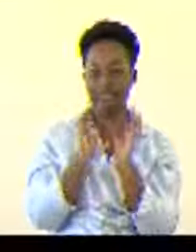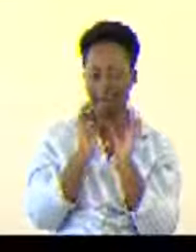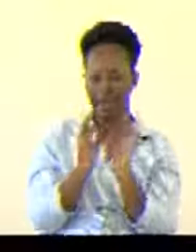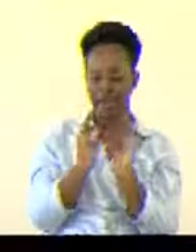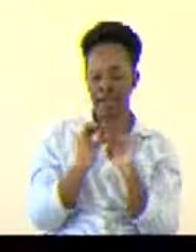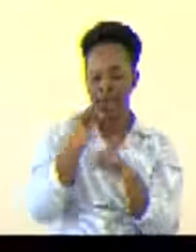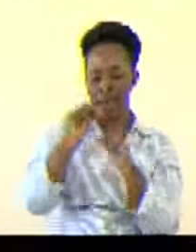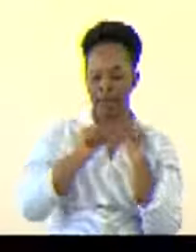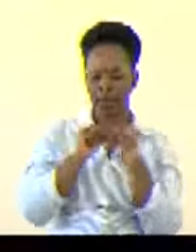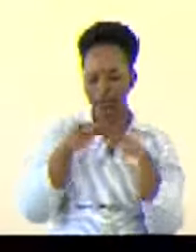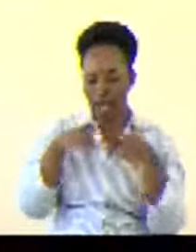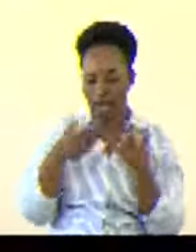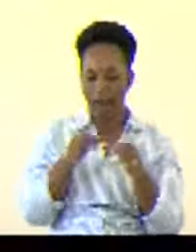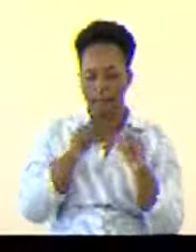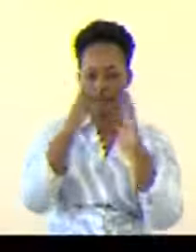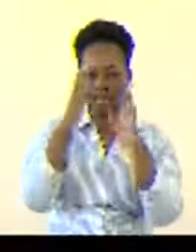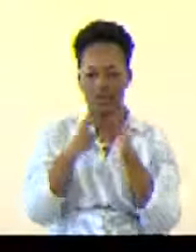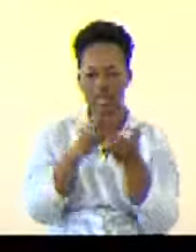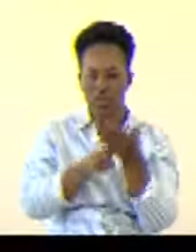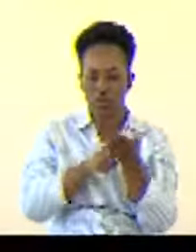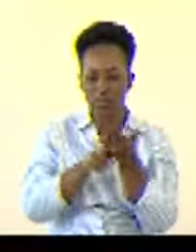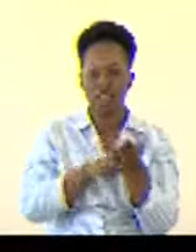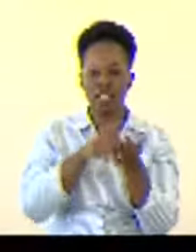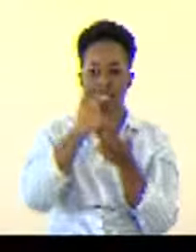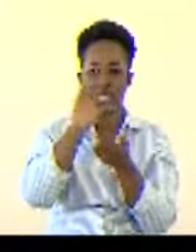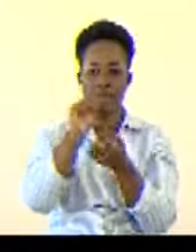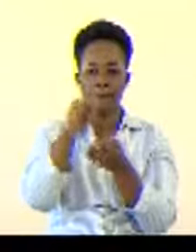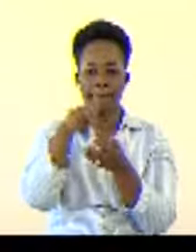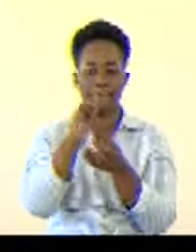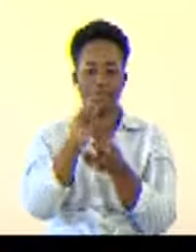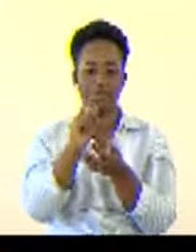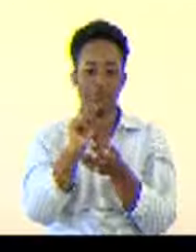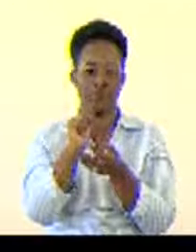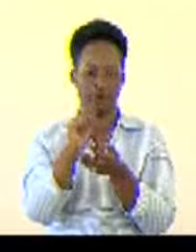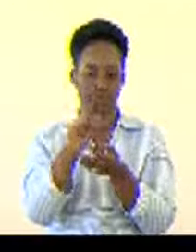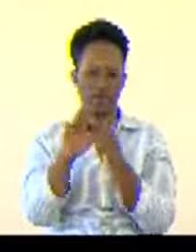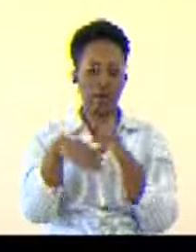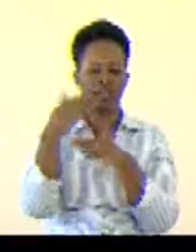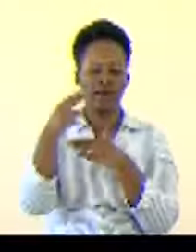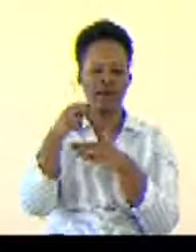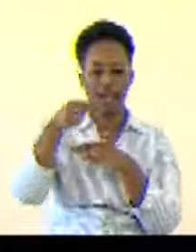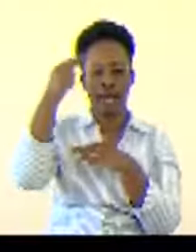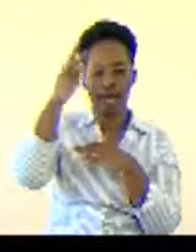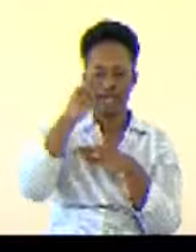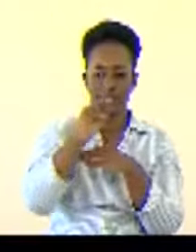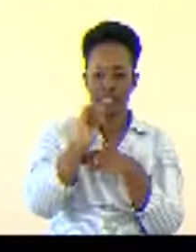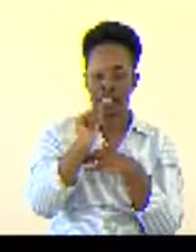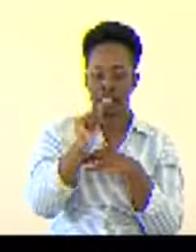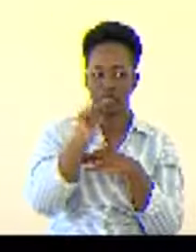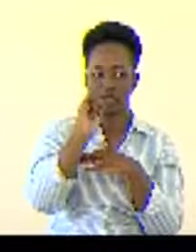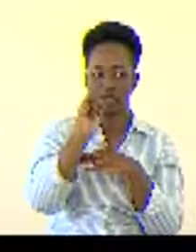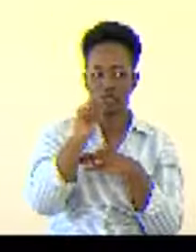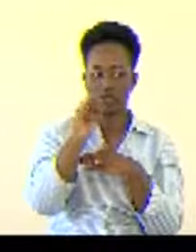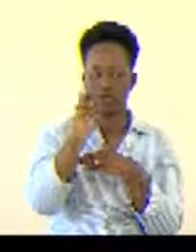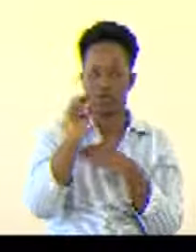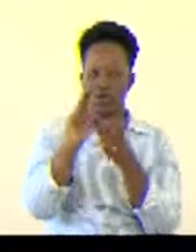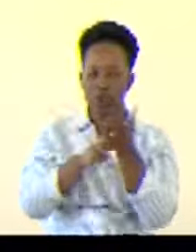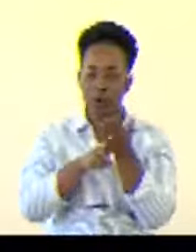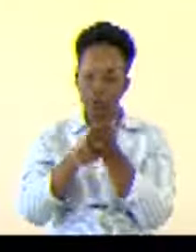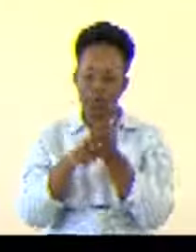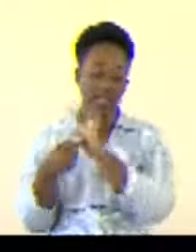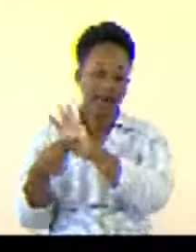manager uses capital given to him to generate returns. And therefore, a high ratio here indicates that the manager used the capital